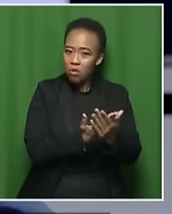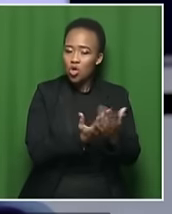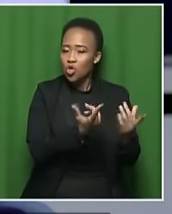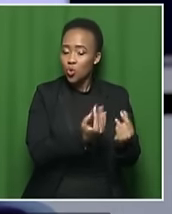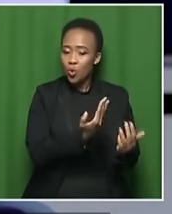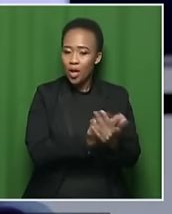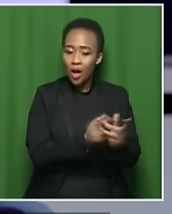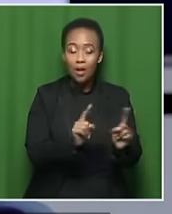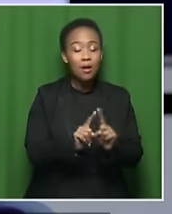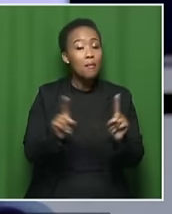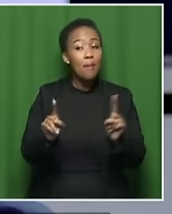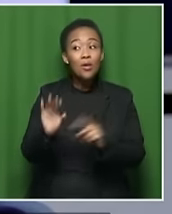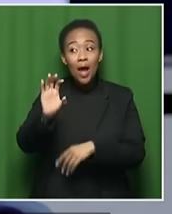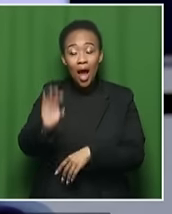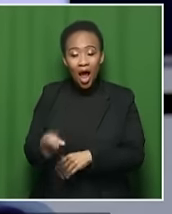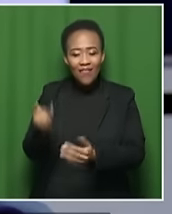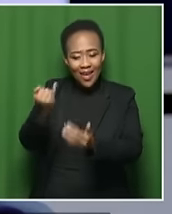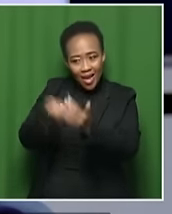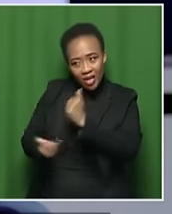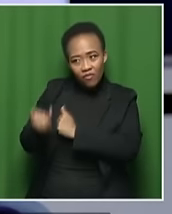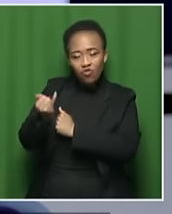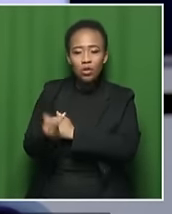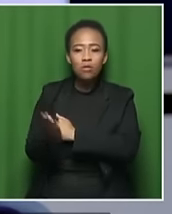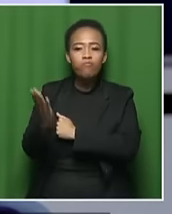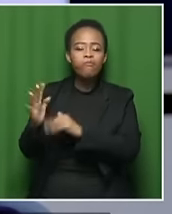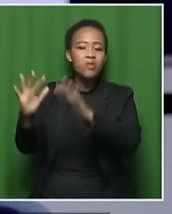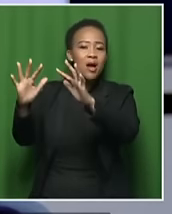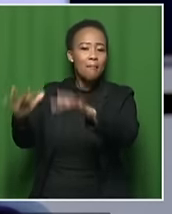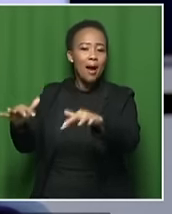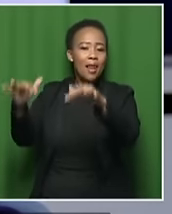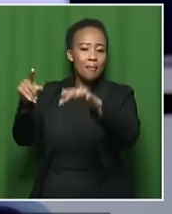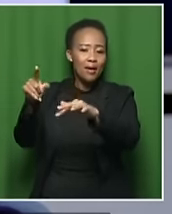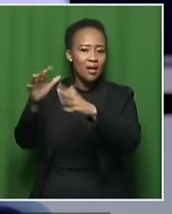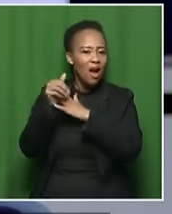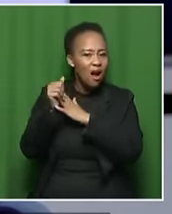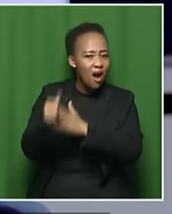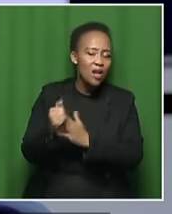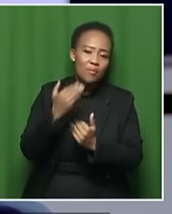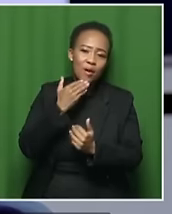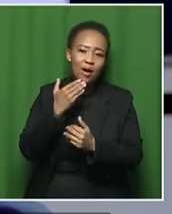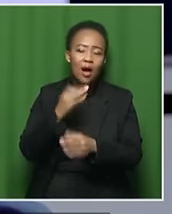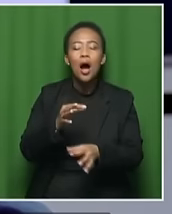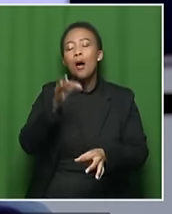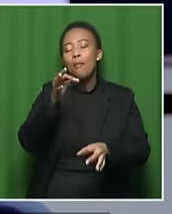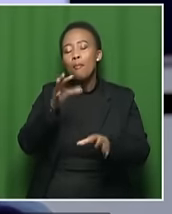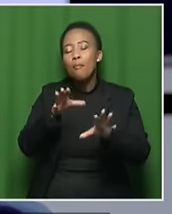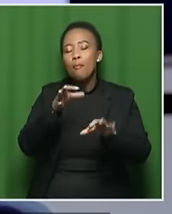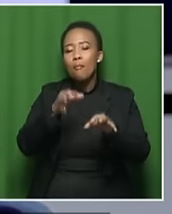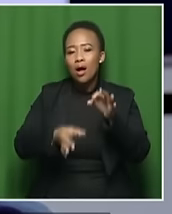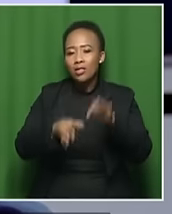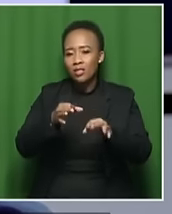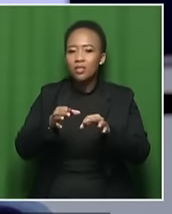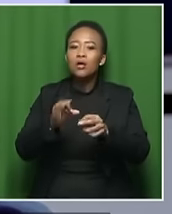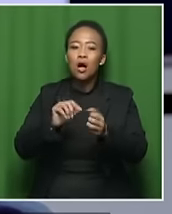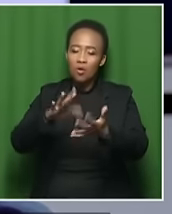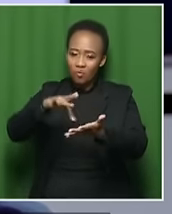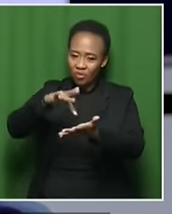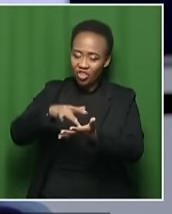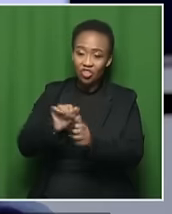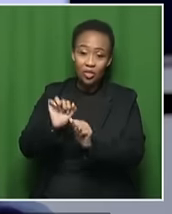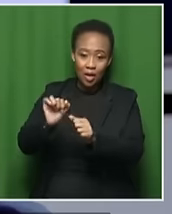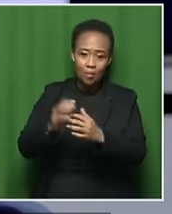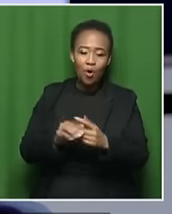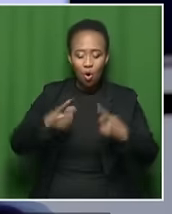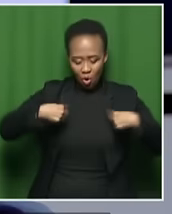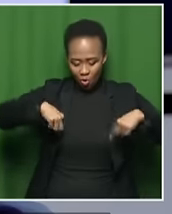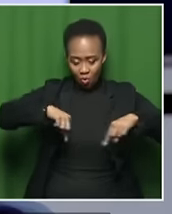individuals that are in parliament, obviously guided by party policy positions. And we're saying, as the Conservatives in